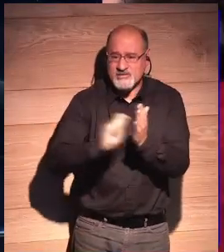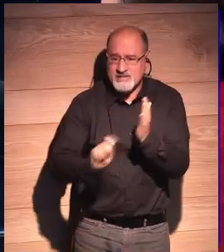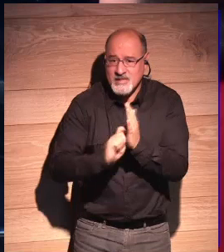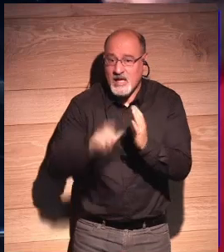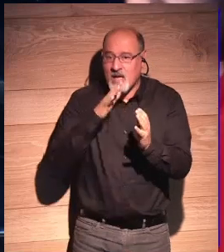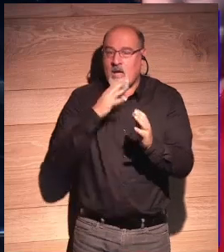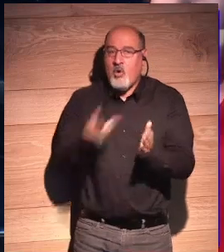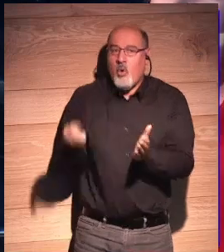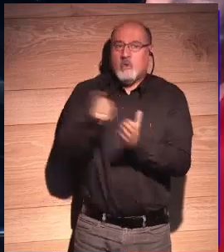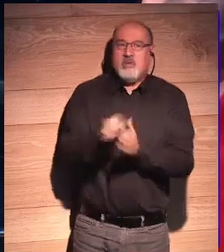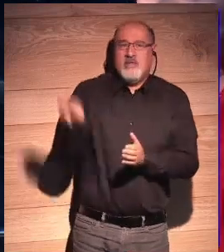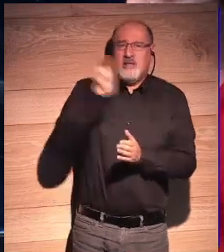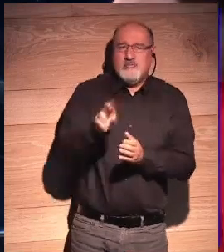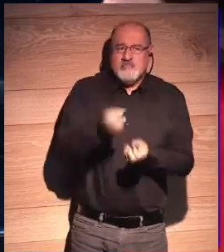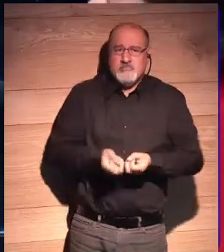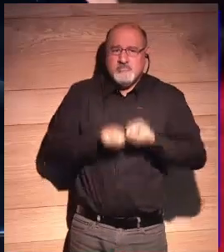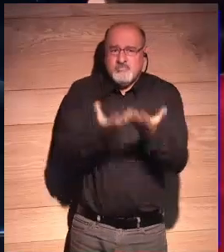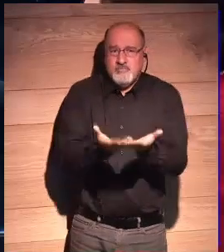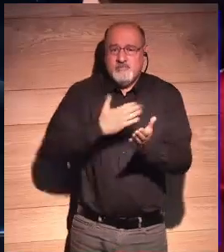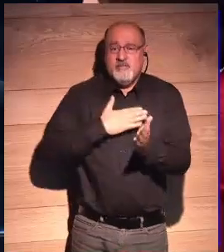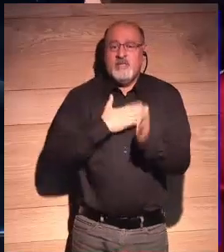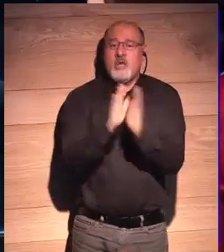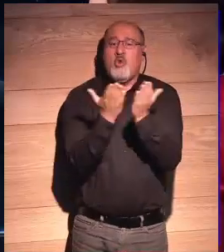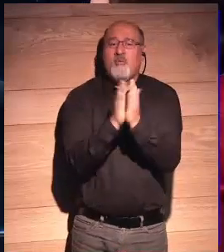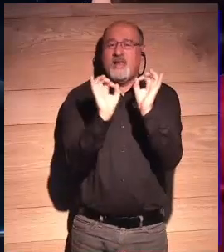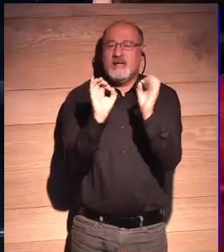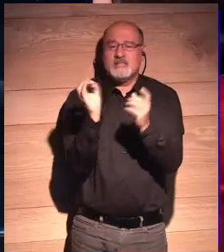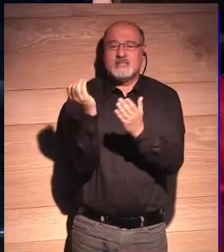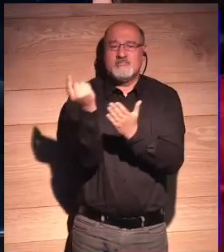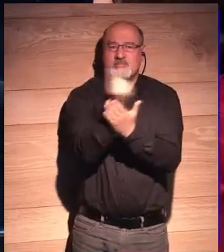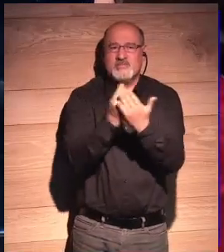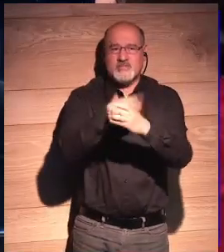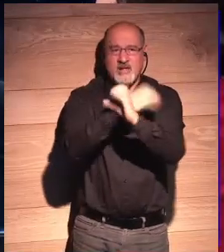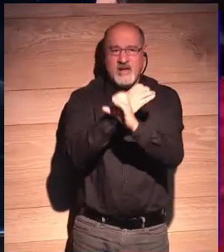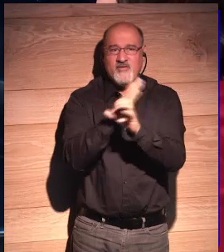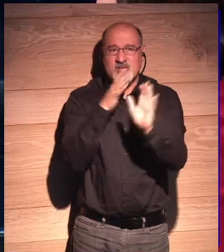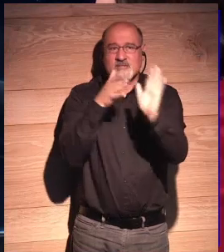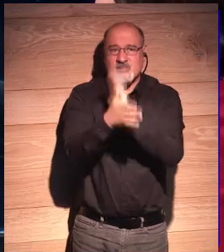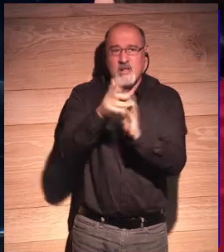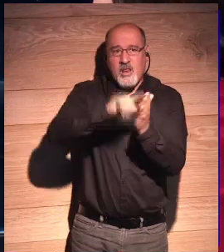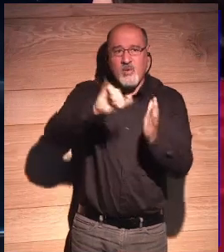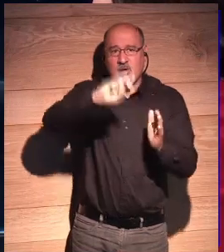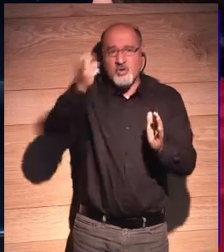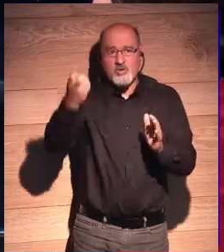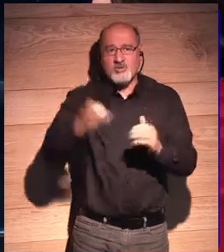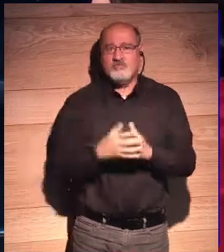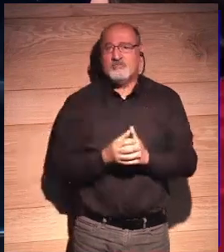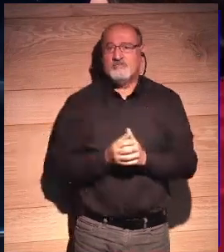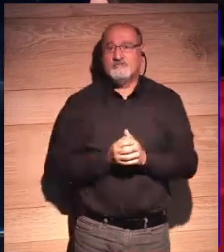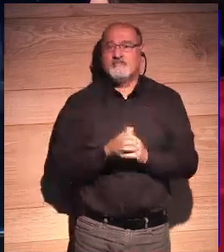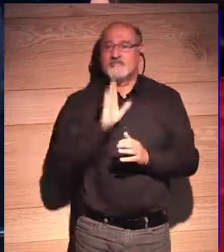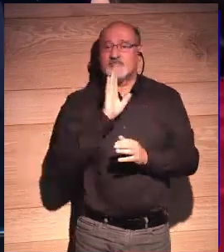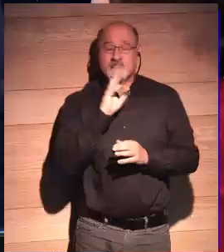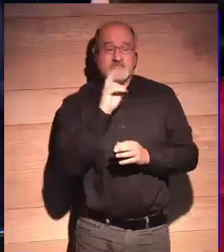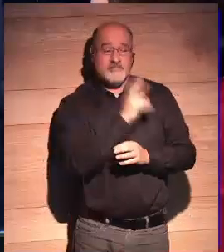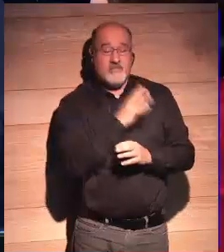possibilities of retelling your graphic novels into a different language? I was for a while being involved in that, and now I like the